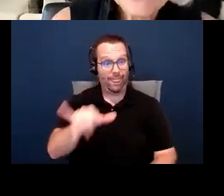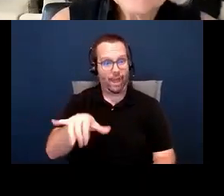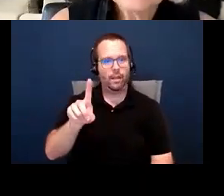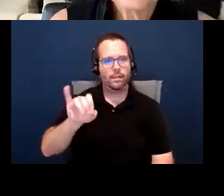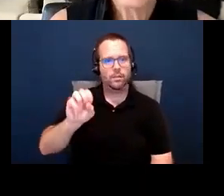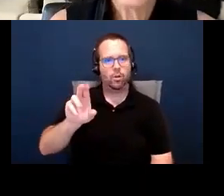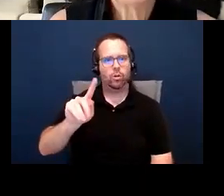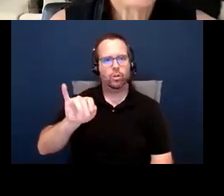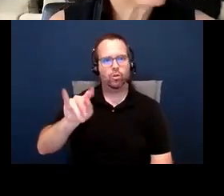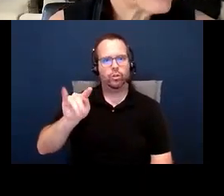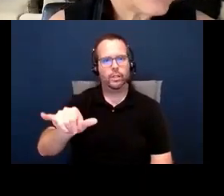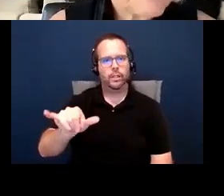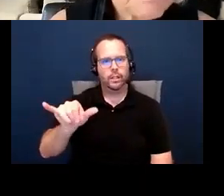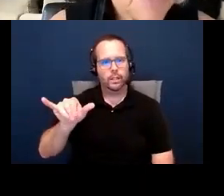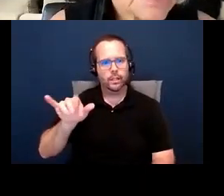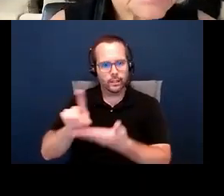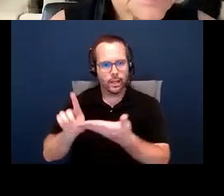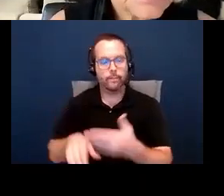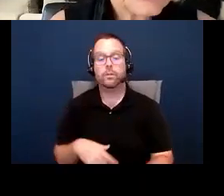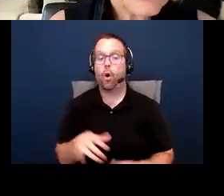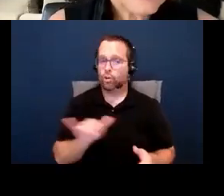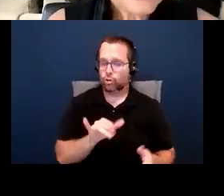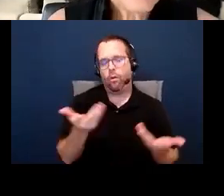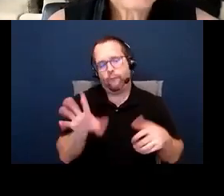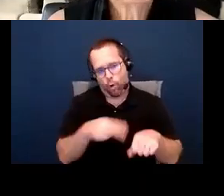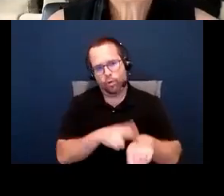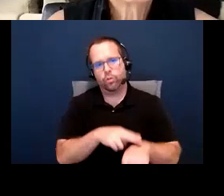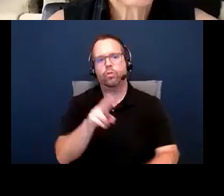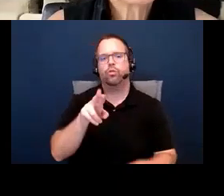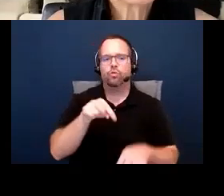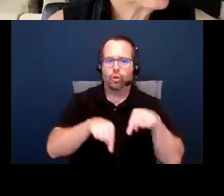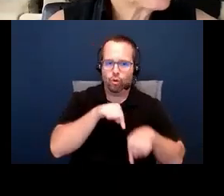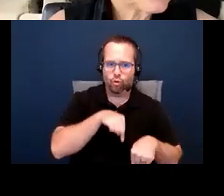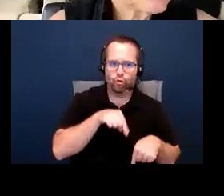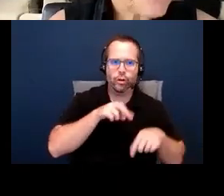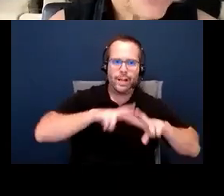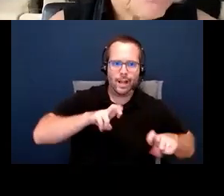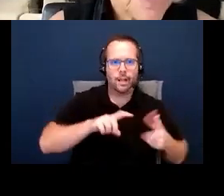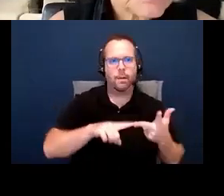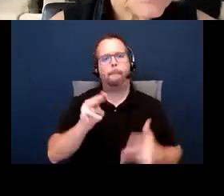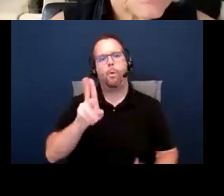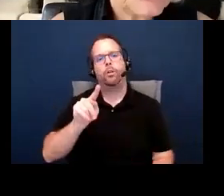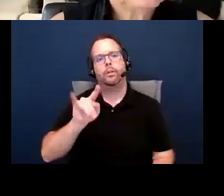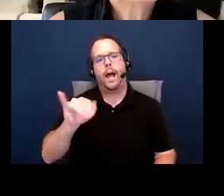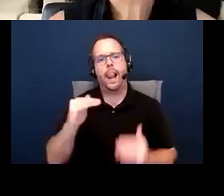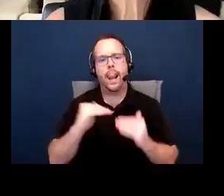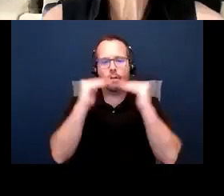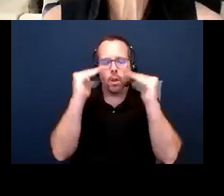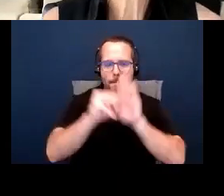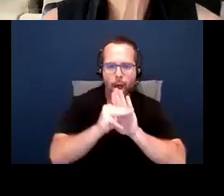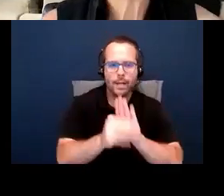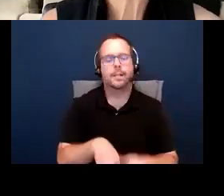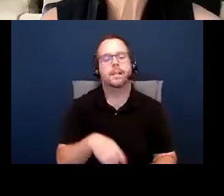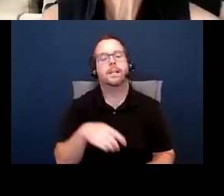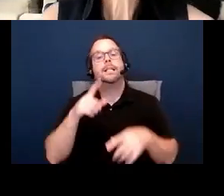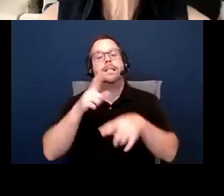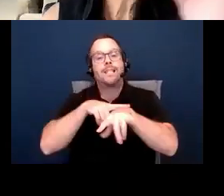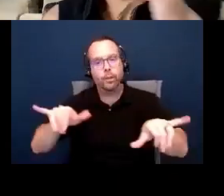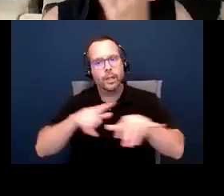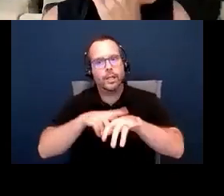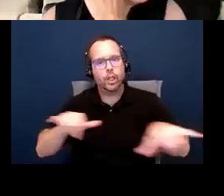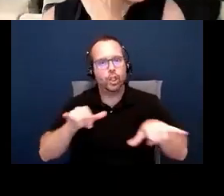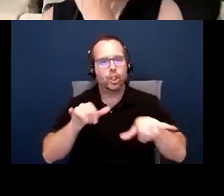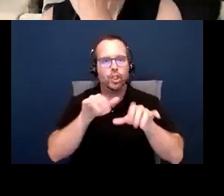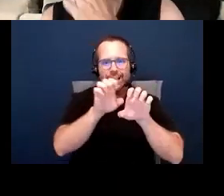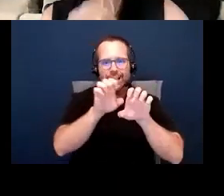regression analysis, multi-level modeling, simultaneous equation modeling. So essentially, for